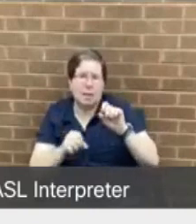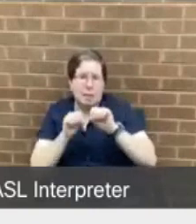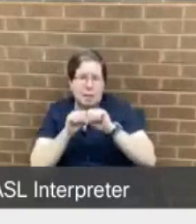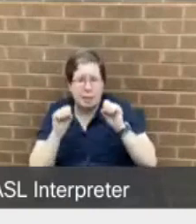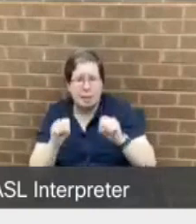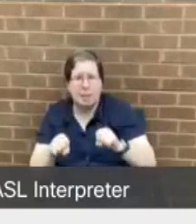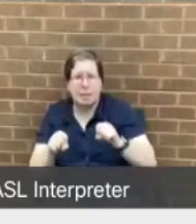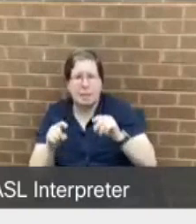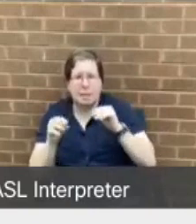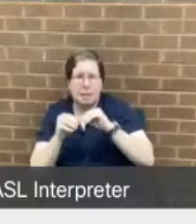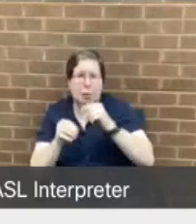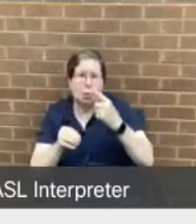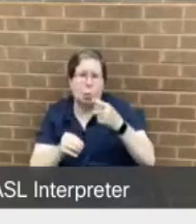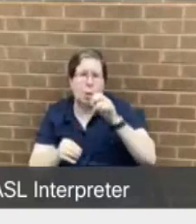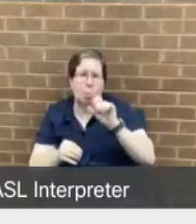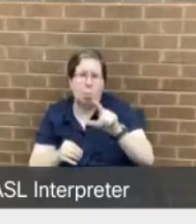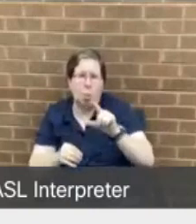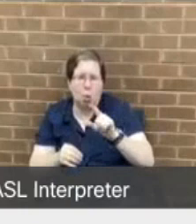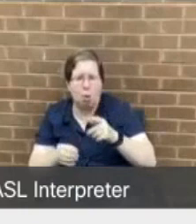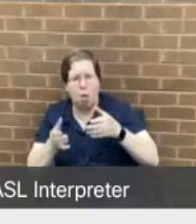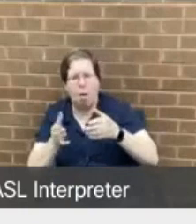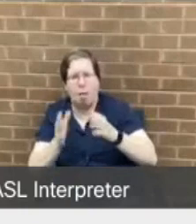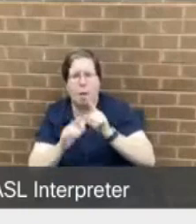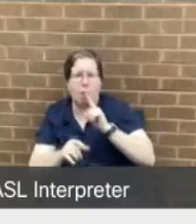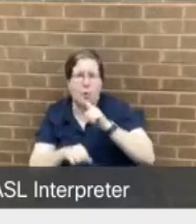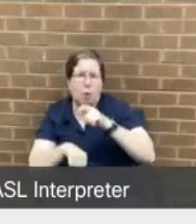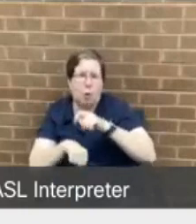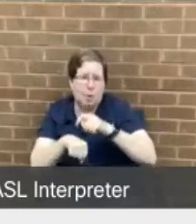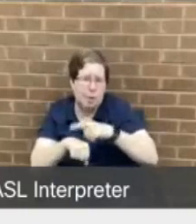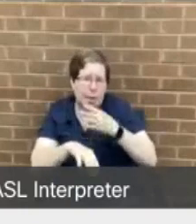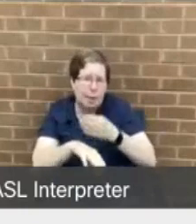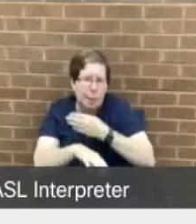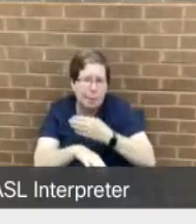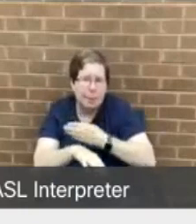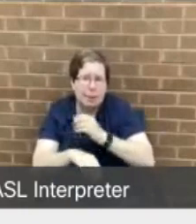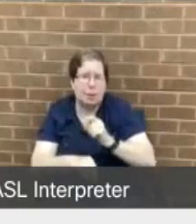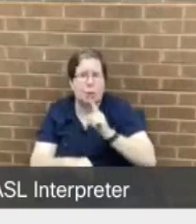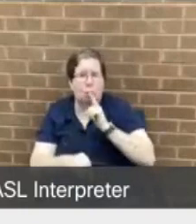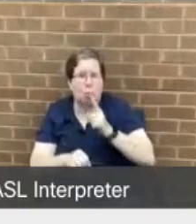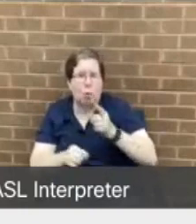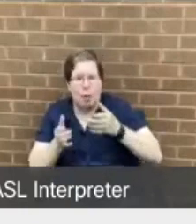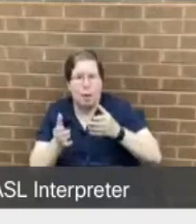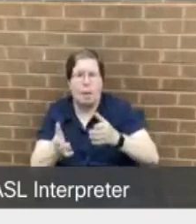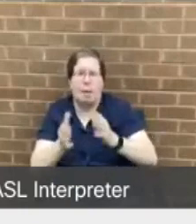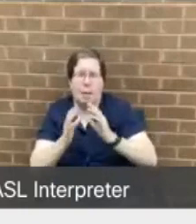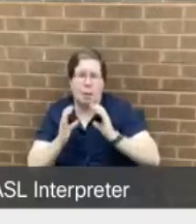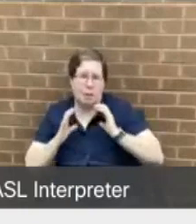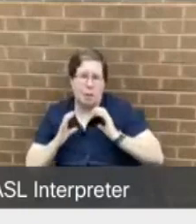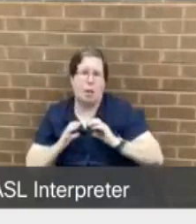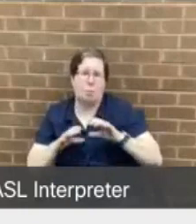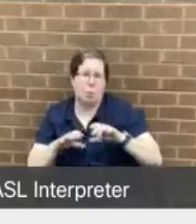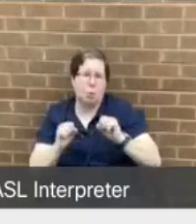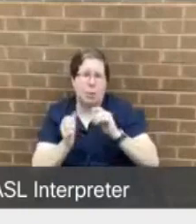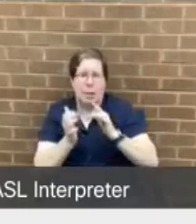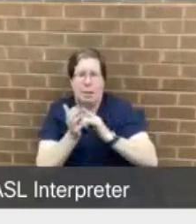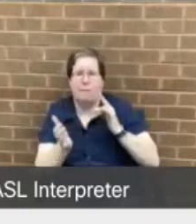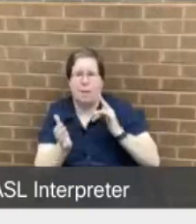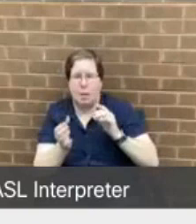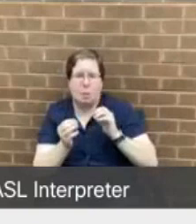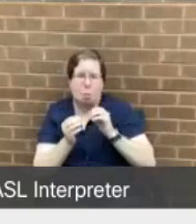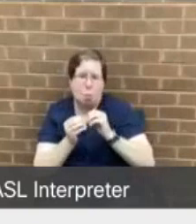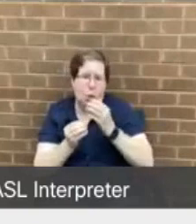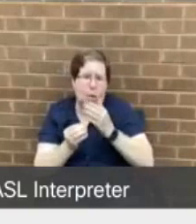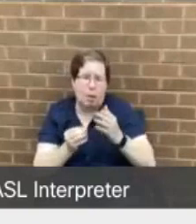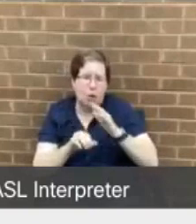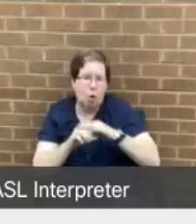single portal. It allows for real-time updates and really allows the customer to take advantage of doing more things online